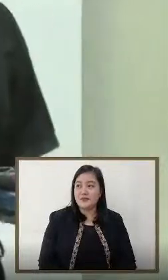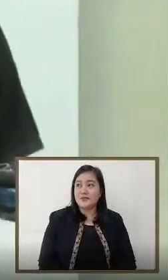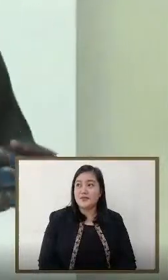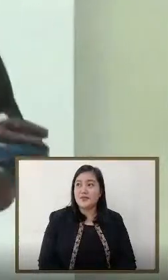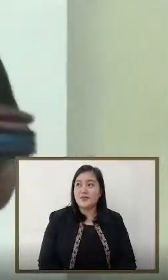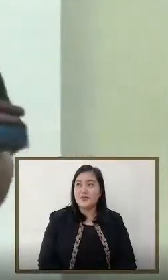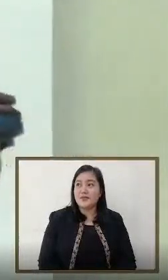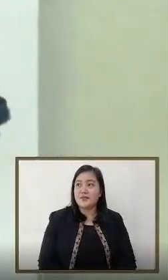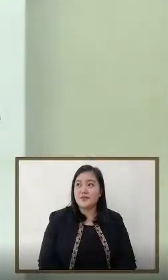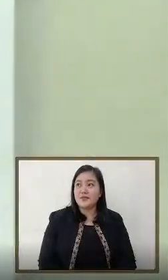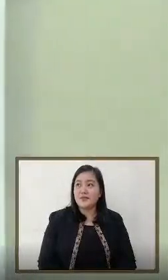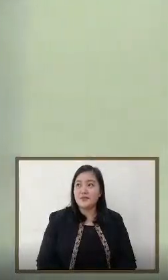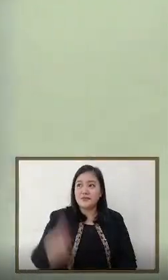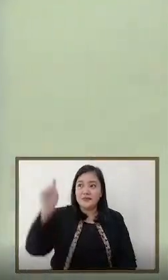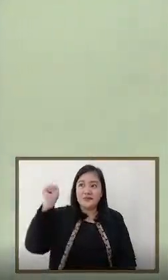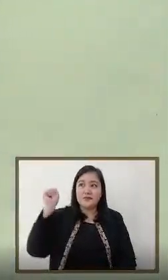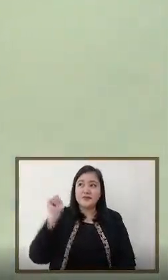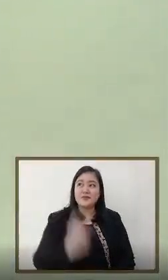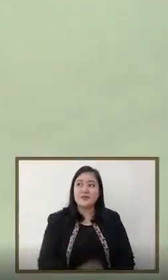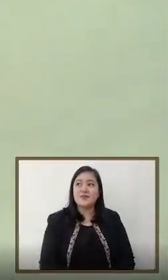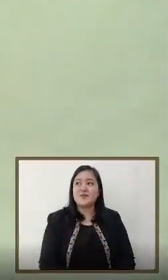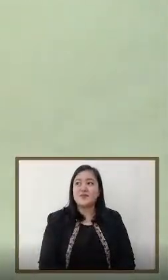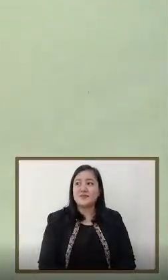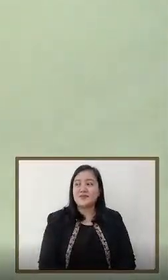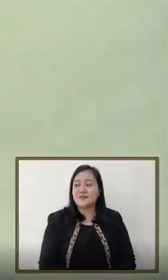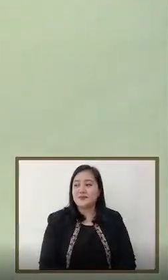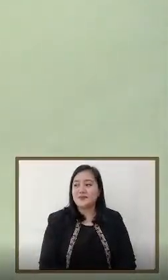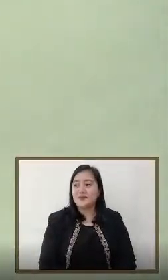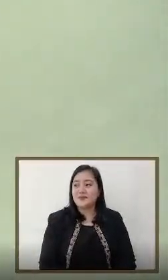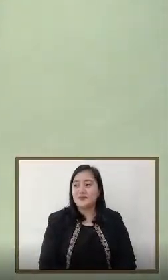po. Sige, ma'am.